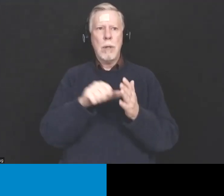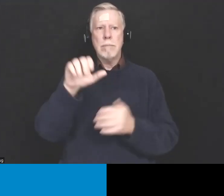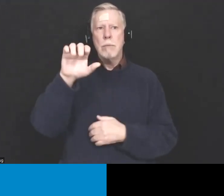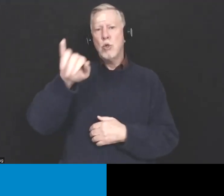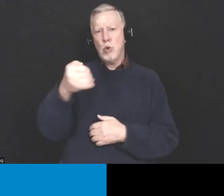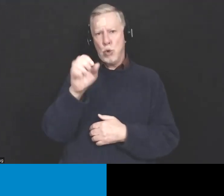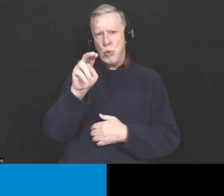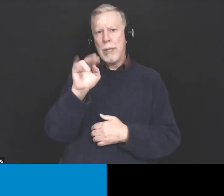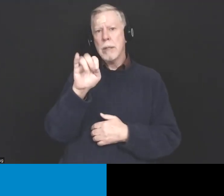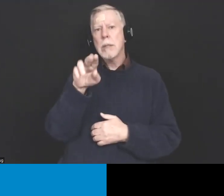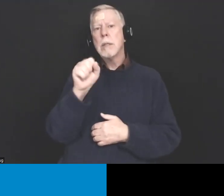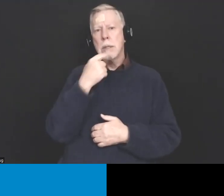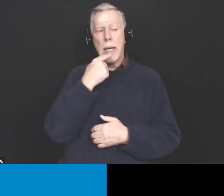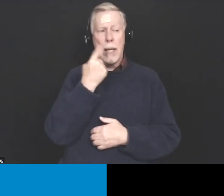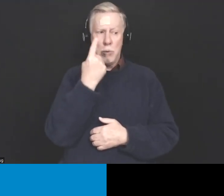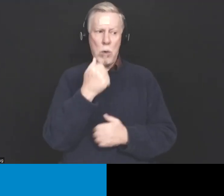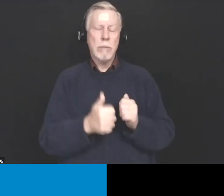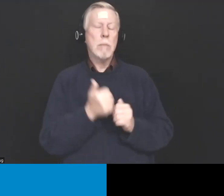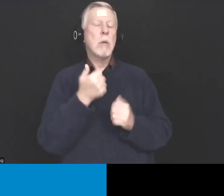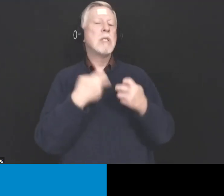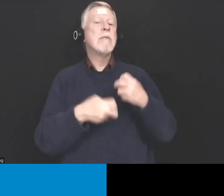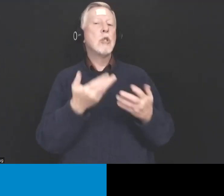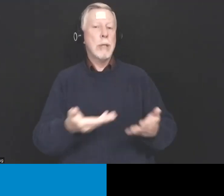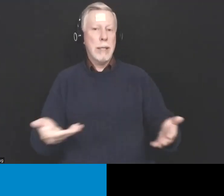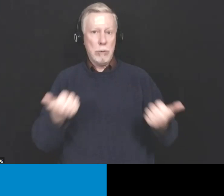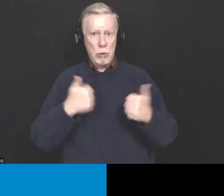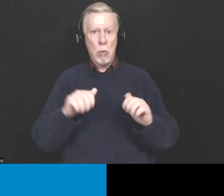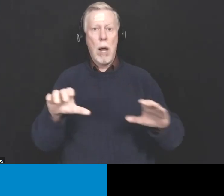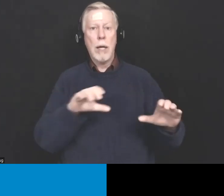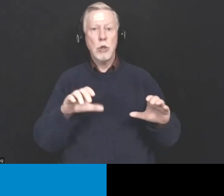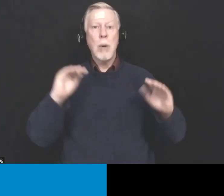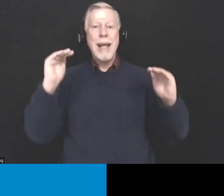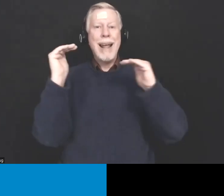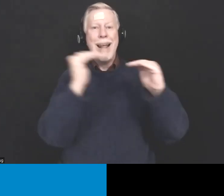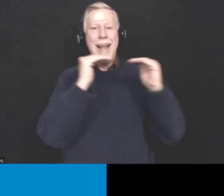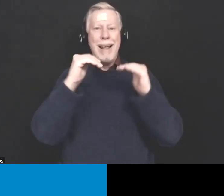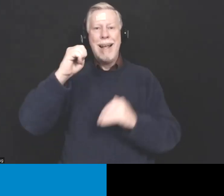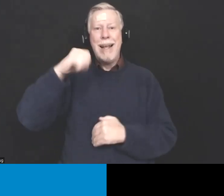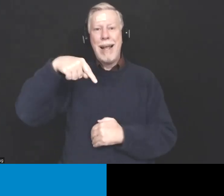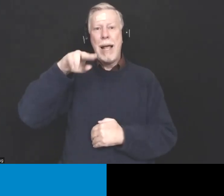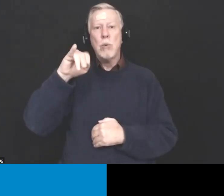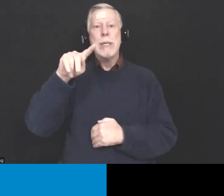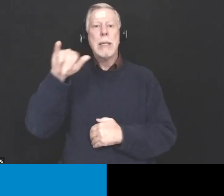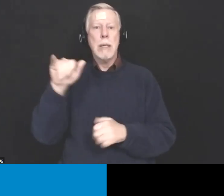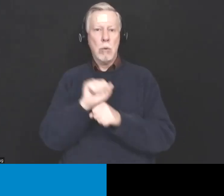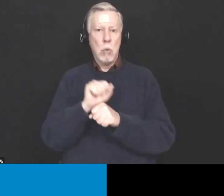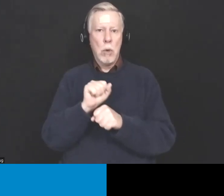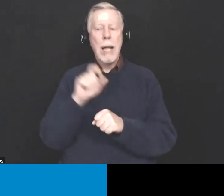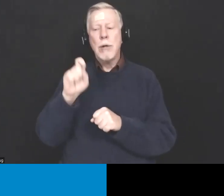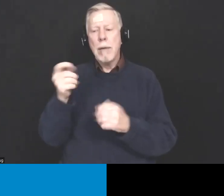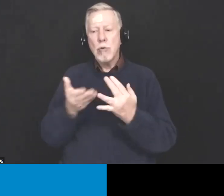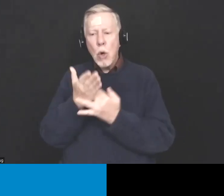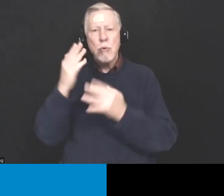difficult things that people have in trying to do equity work, is going through all of the analysis with all the